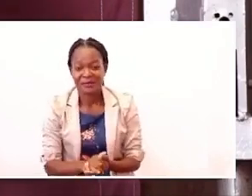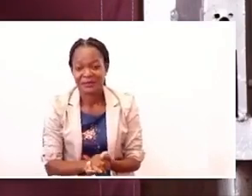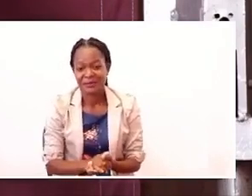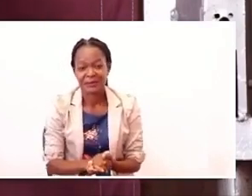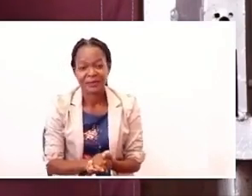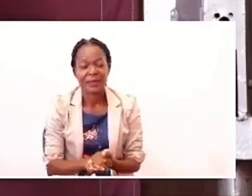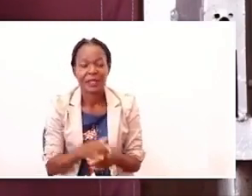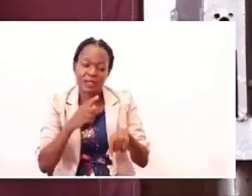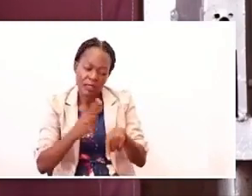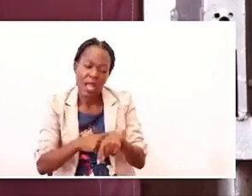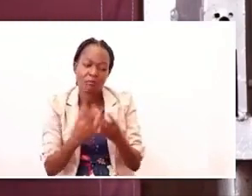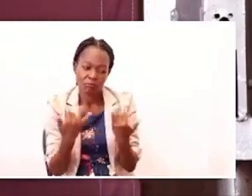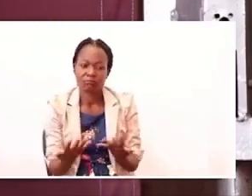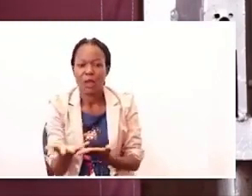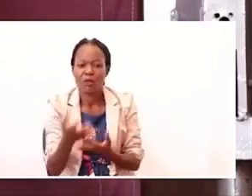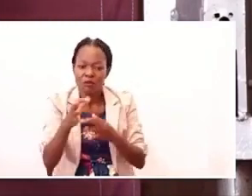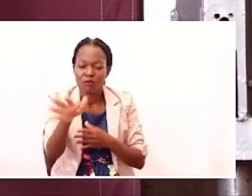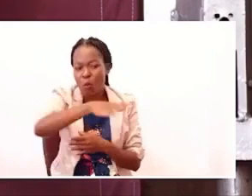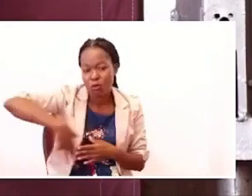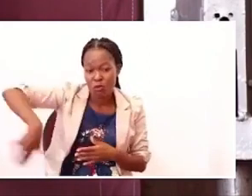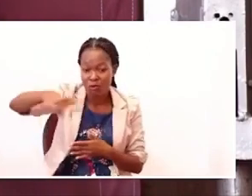it is time for us